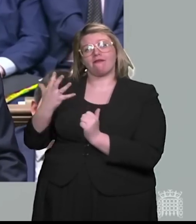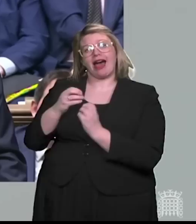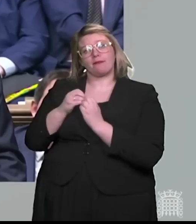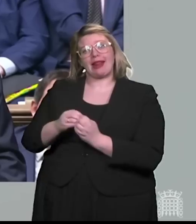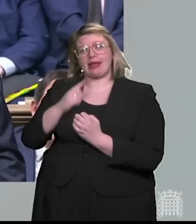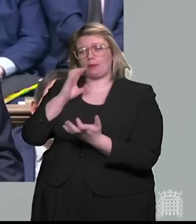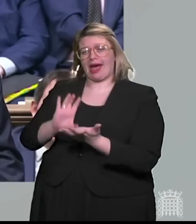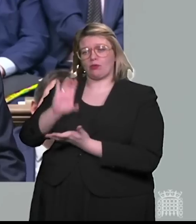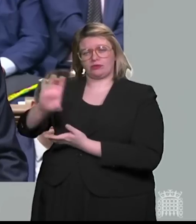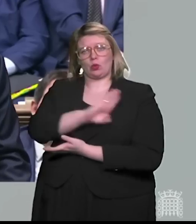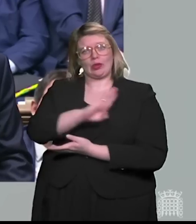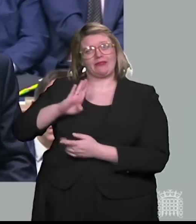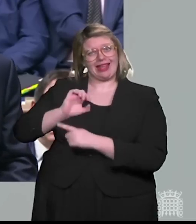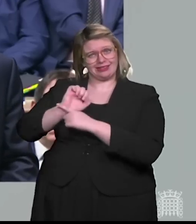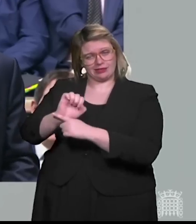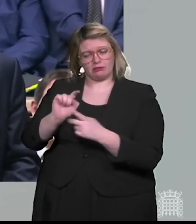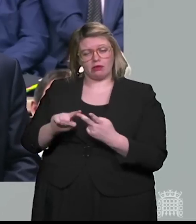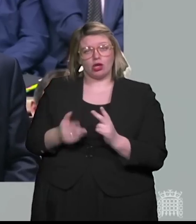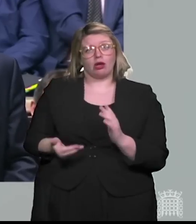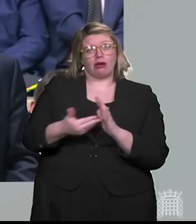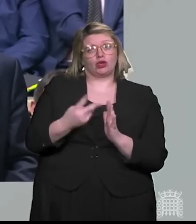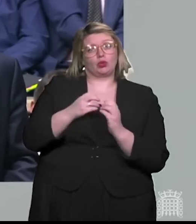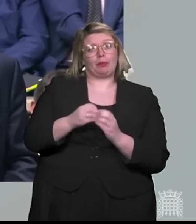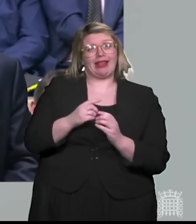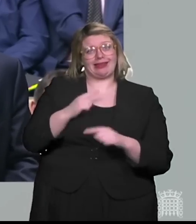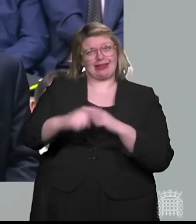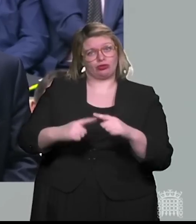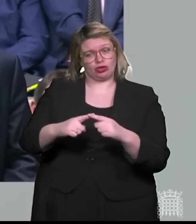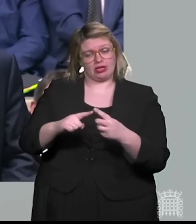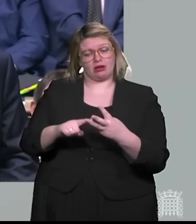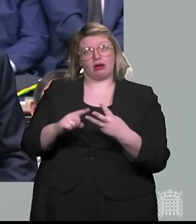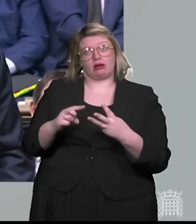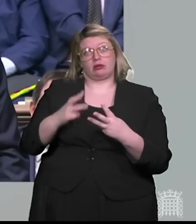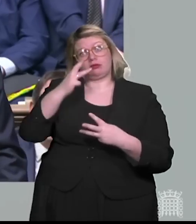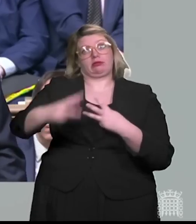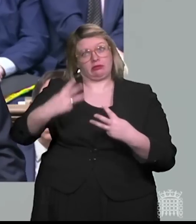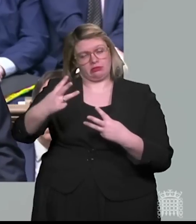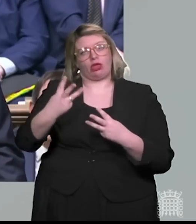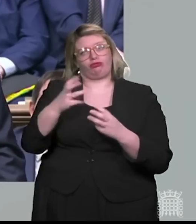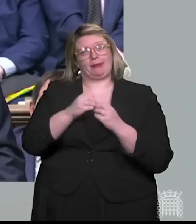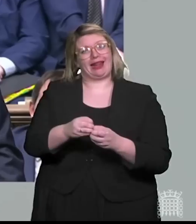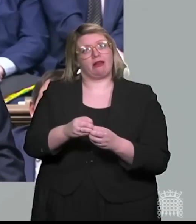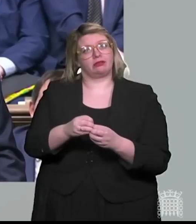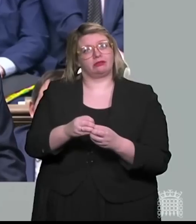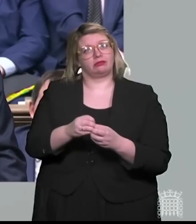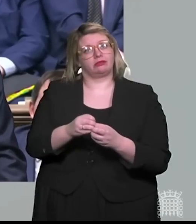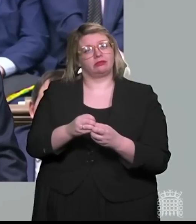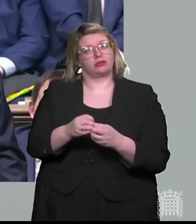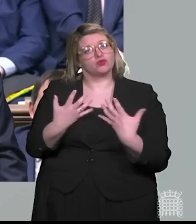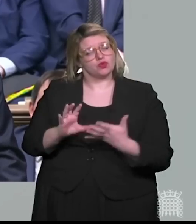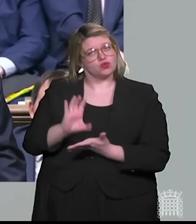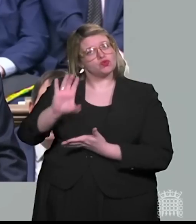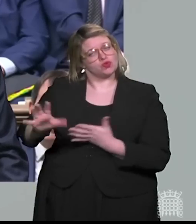of Defence, an additional £2 billion next year and £3 billion the year after. Today,